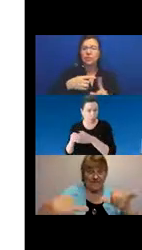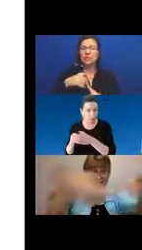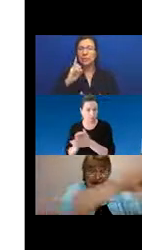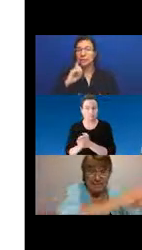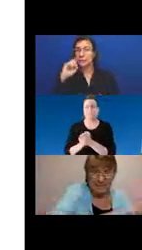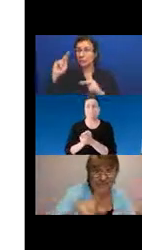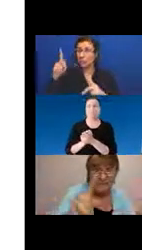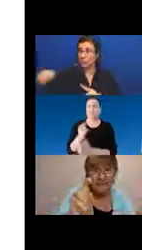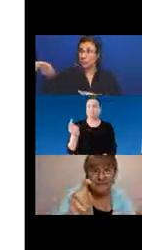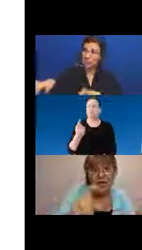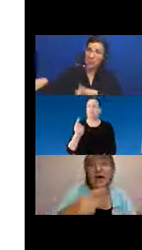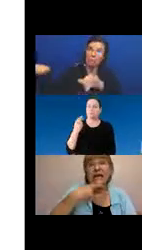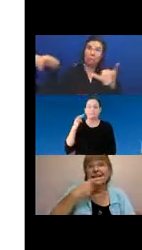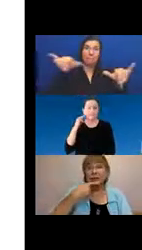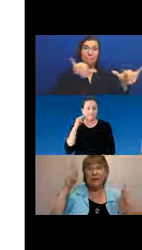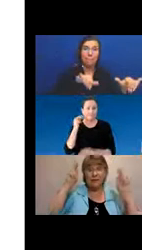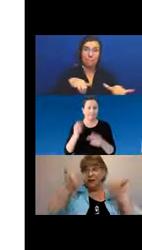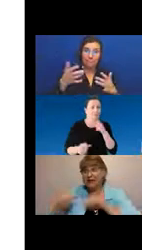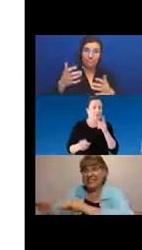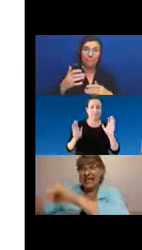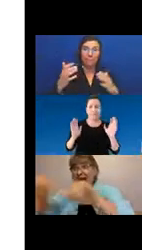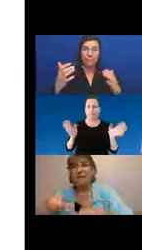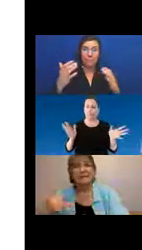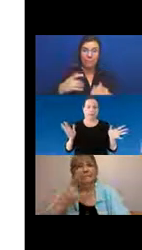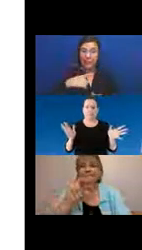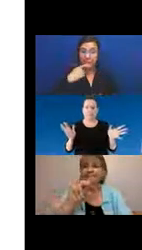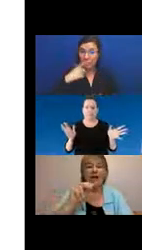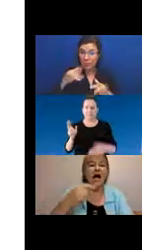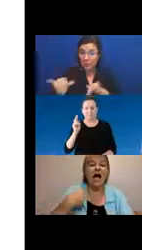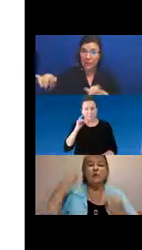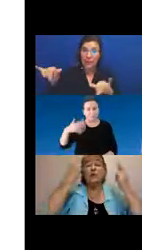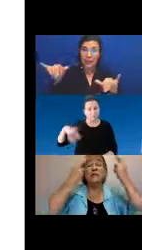the same? Hearing people the same?